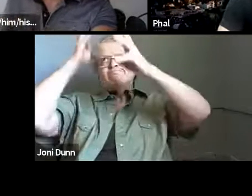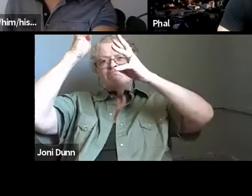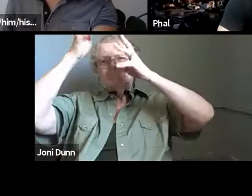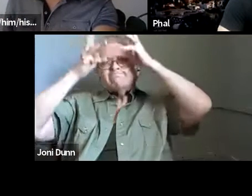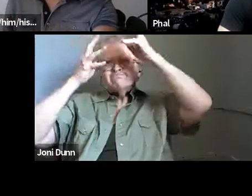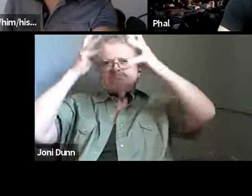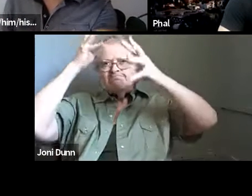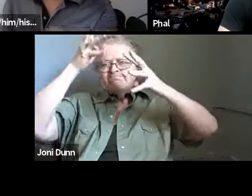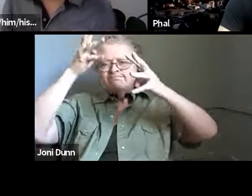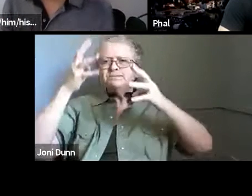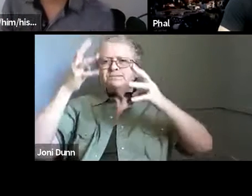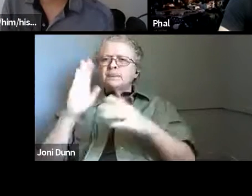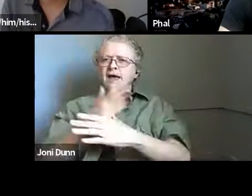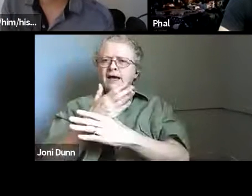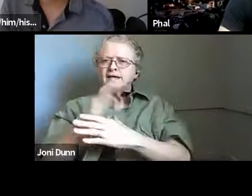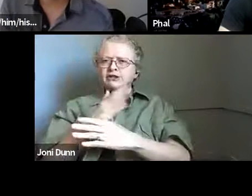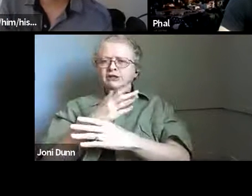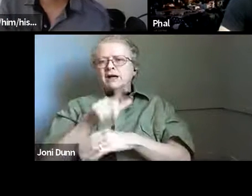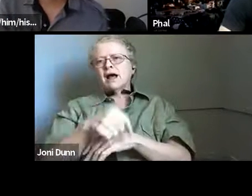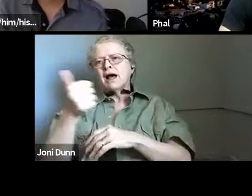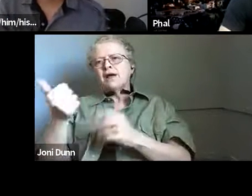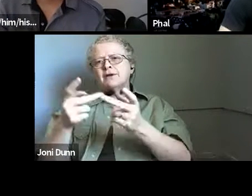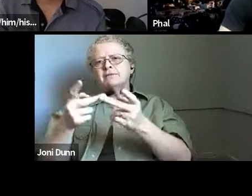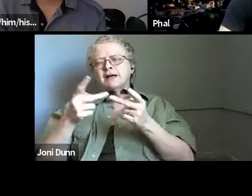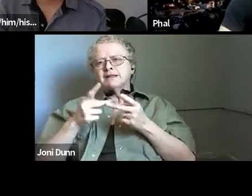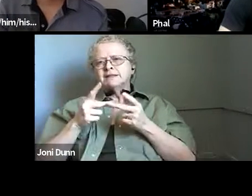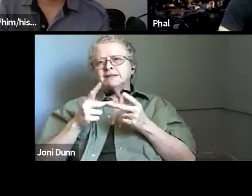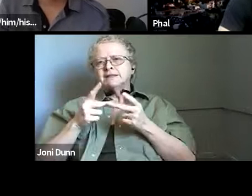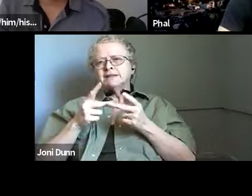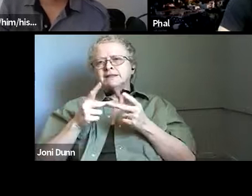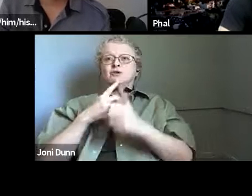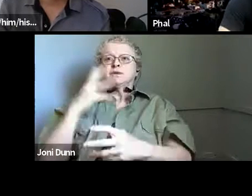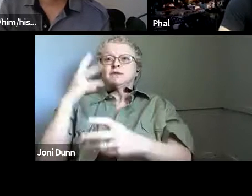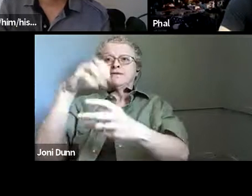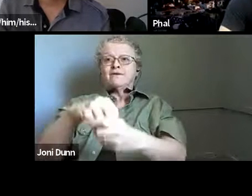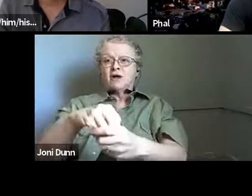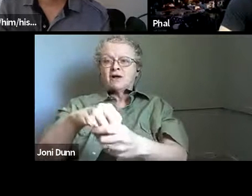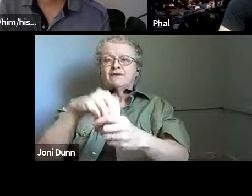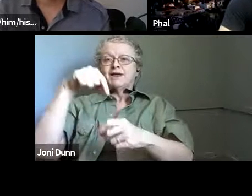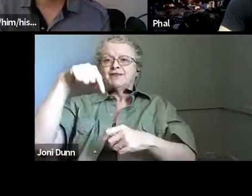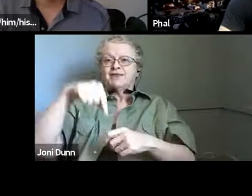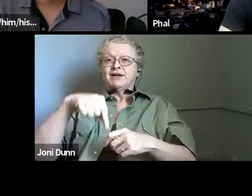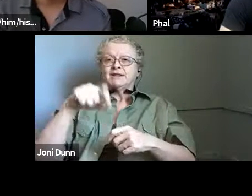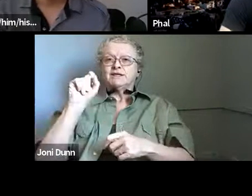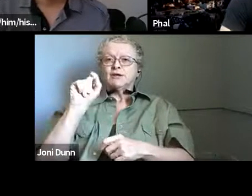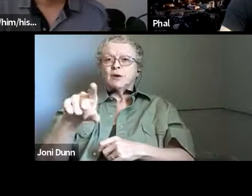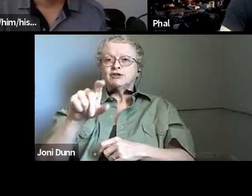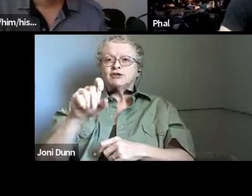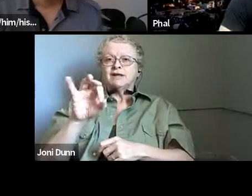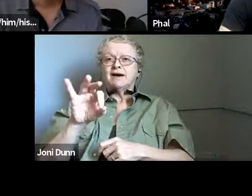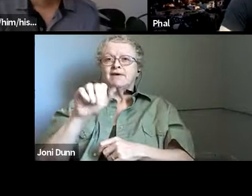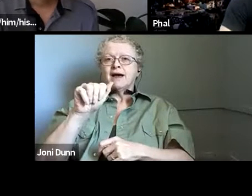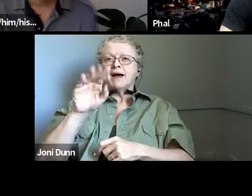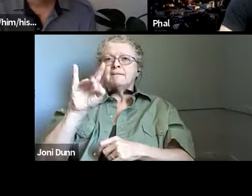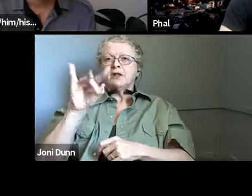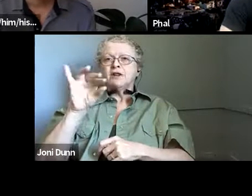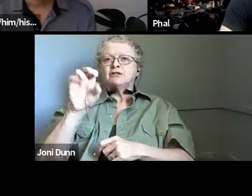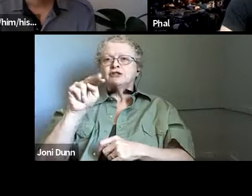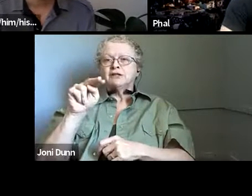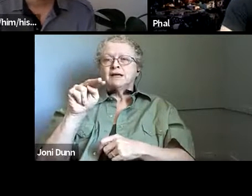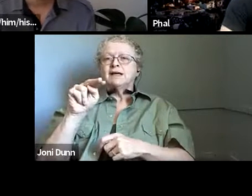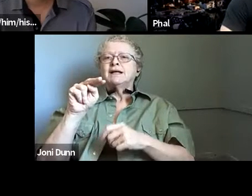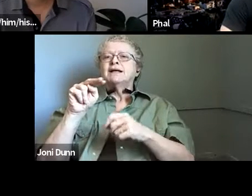I shared in other spaces that I first came into this question of abolition when I started learning about